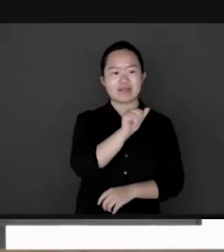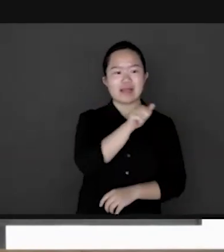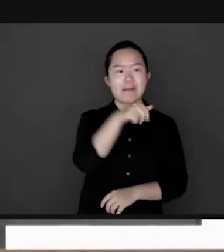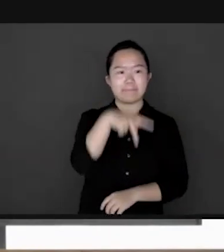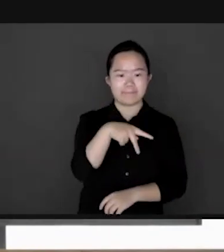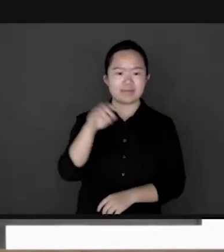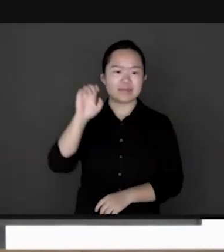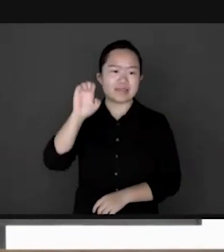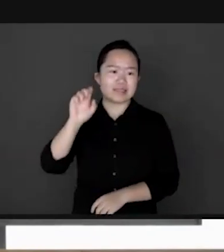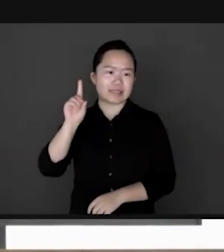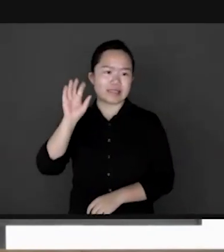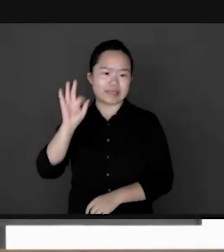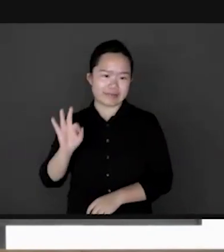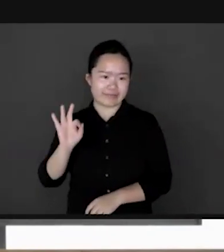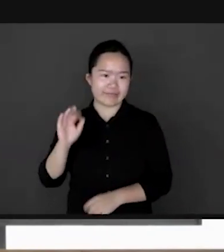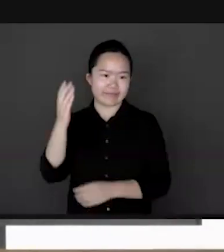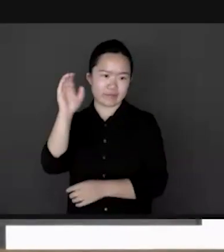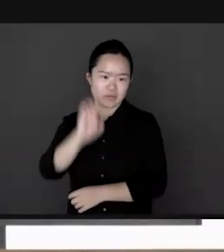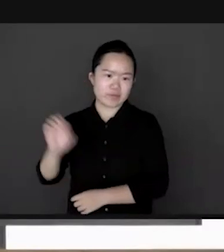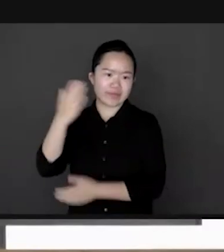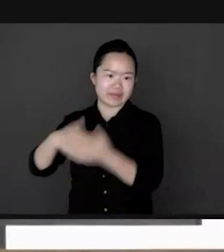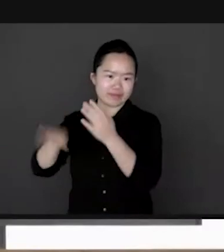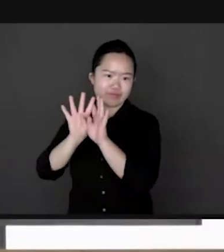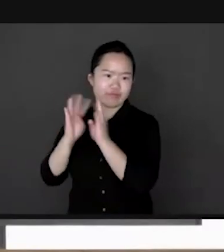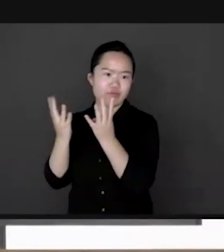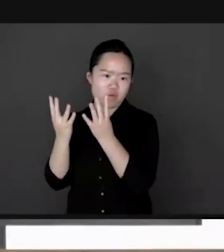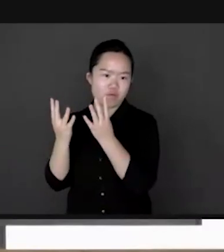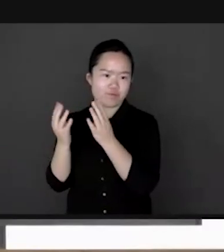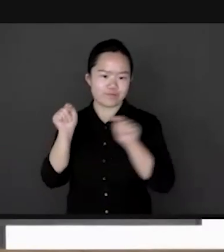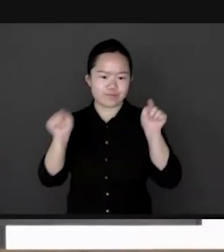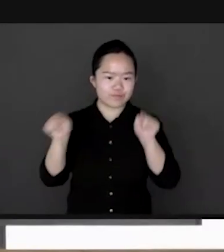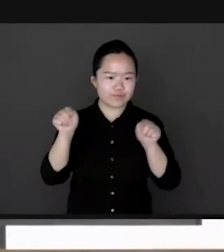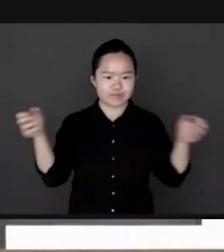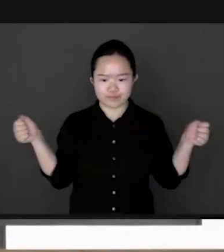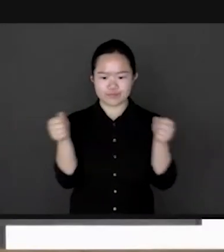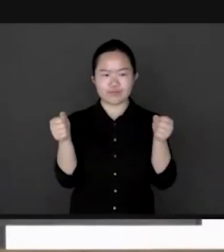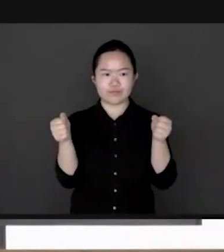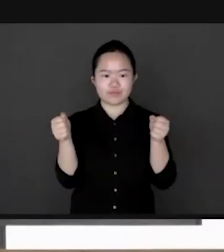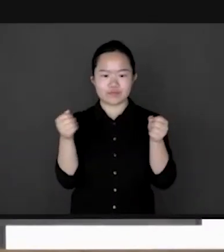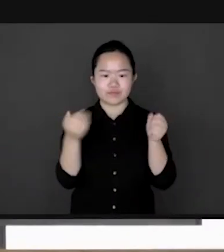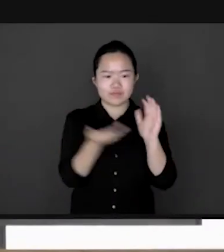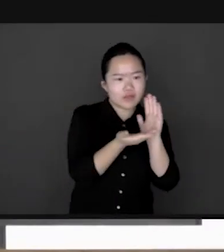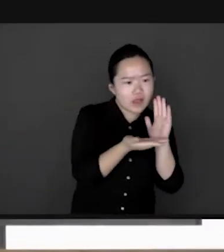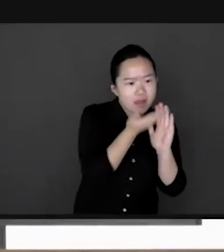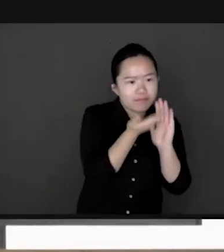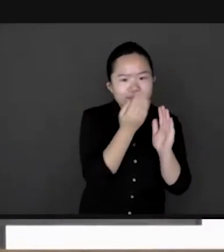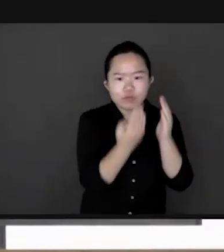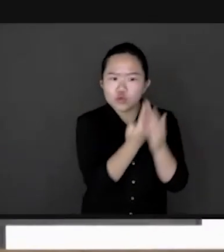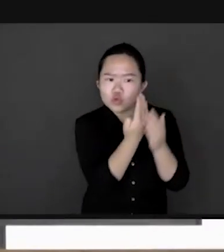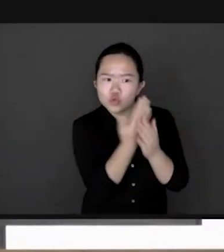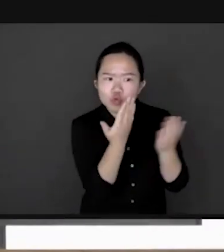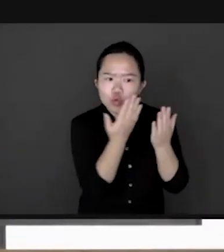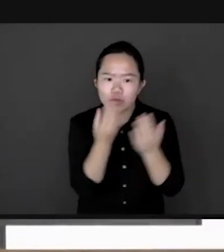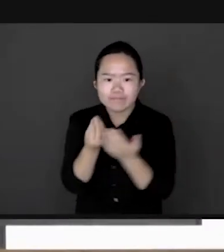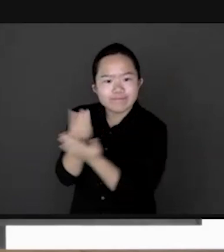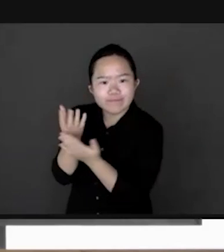some changes in the program because Alejandro took the first session, and now Catherine Naughton, who is the director of the European Disability Forum, is going to do the policy update.